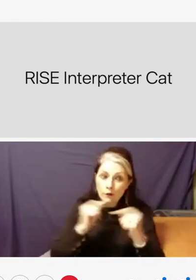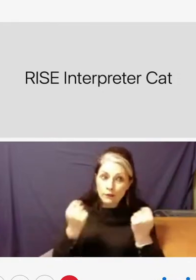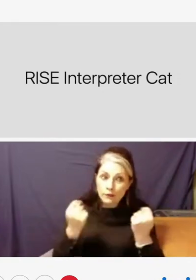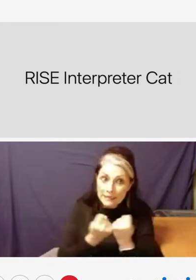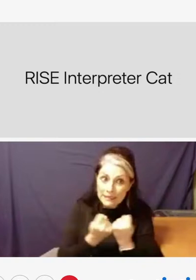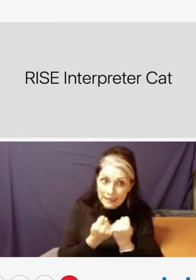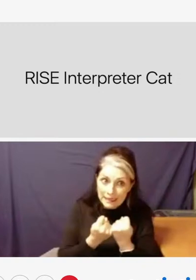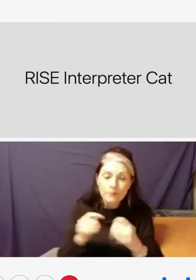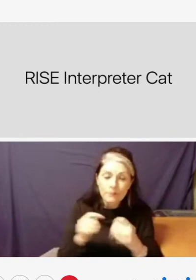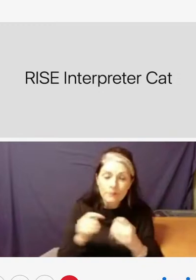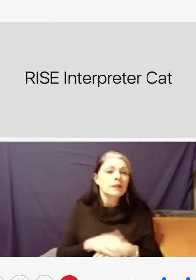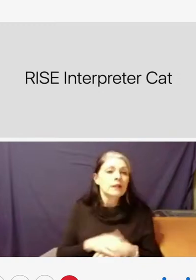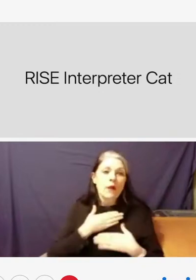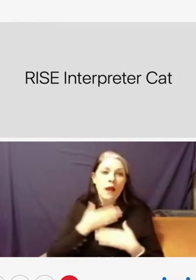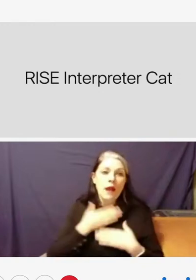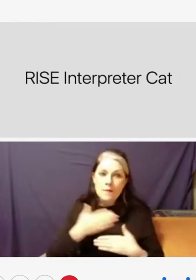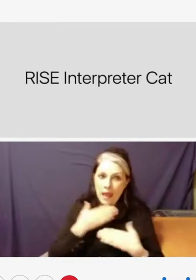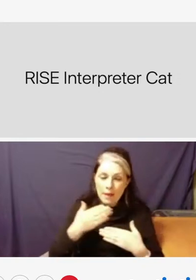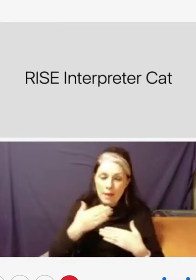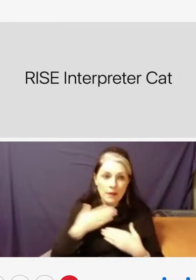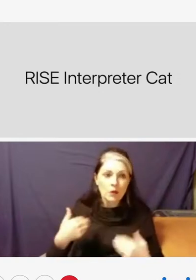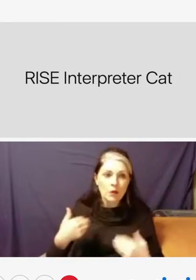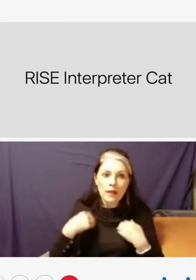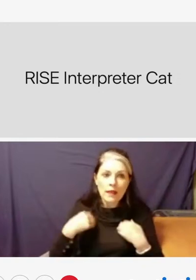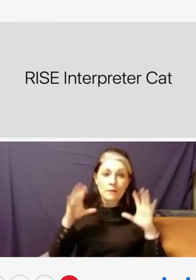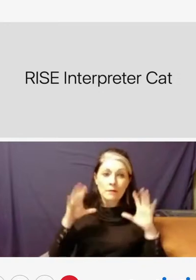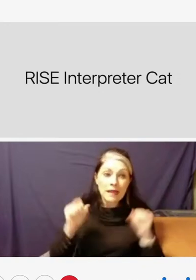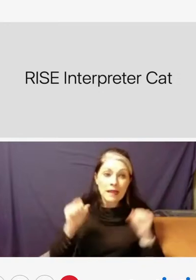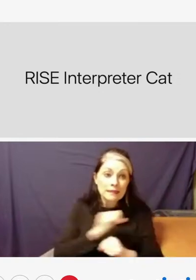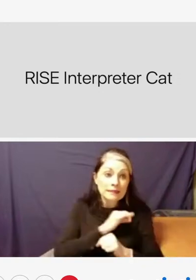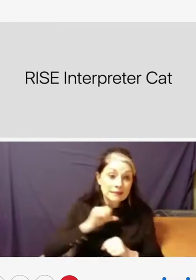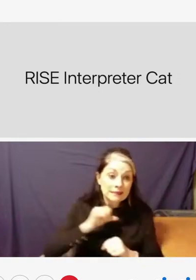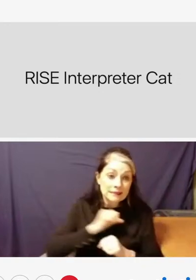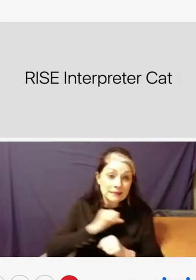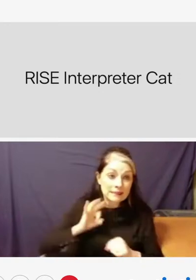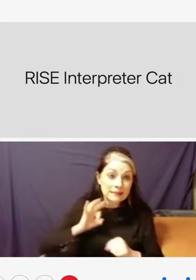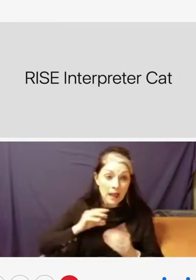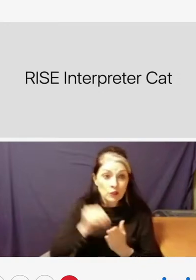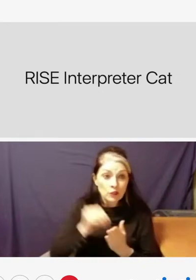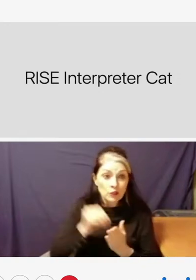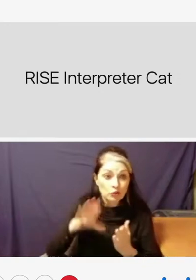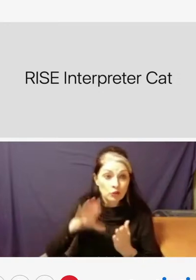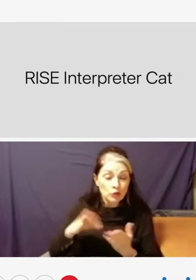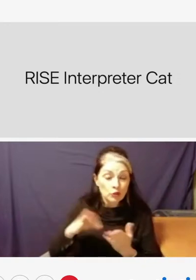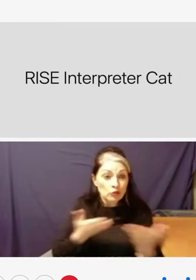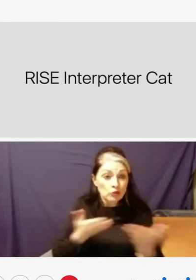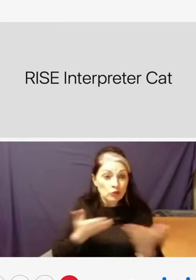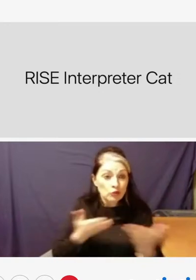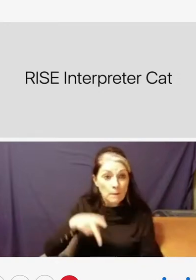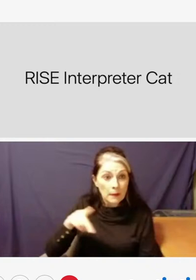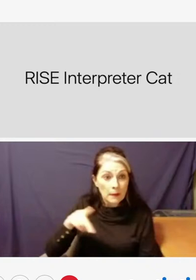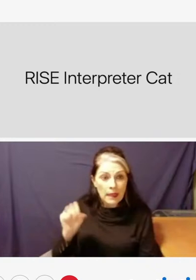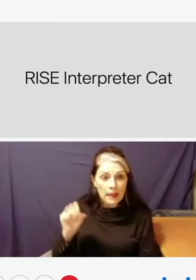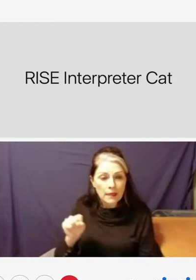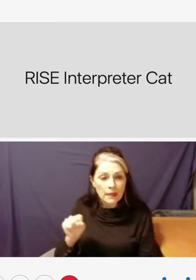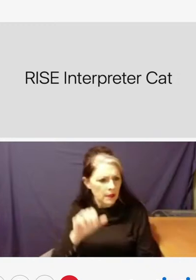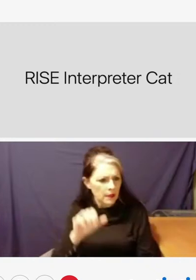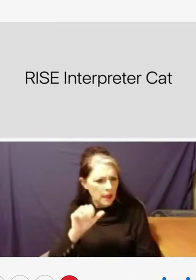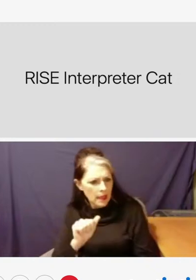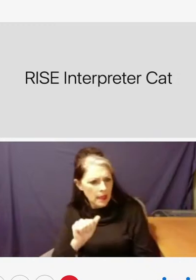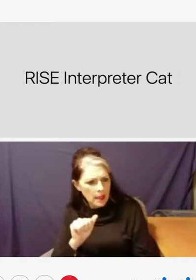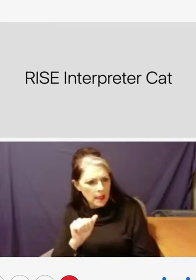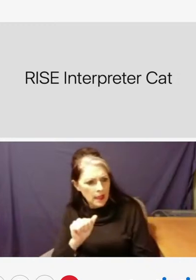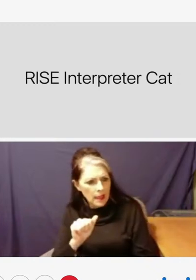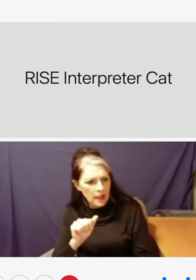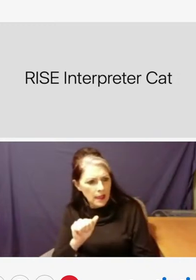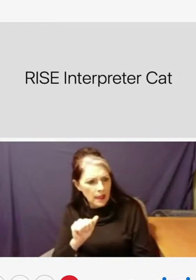we we do have an amazing staff in student services and PPS so thank you Mr iara has a question yes uh thank you Dr